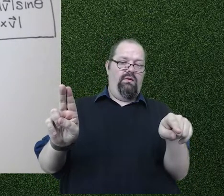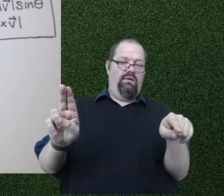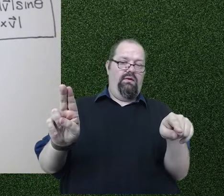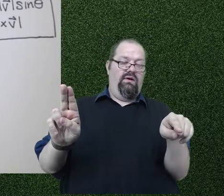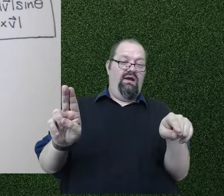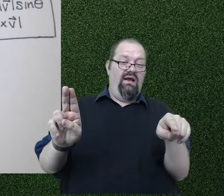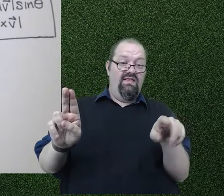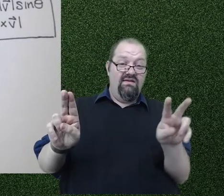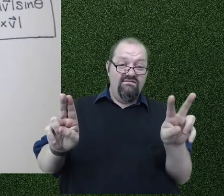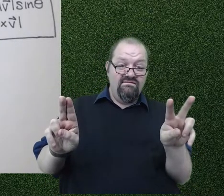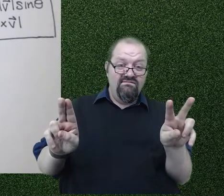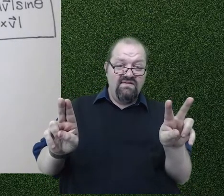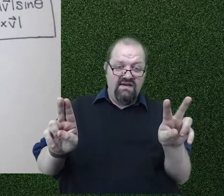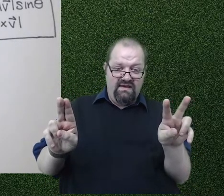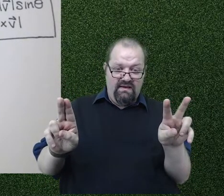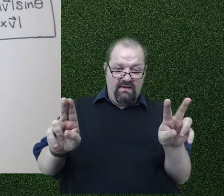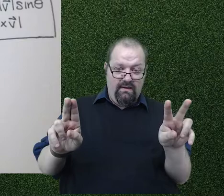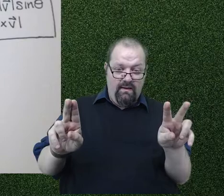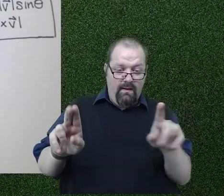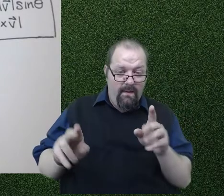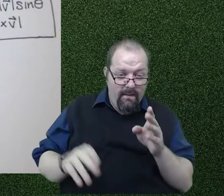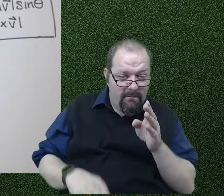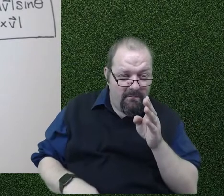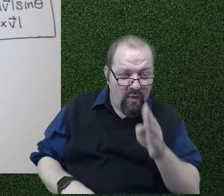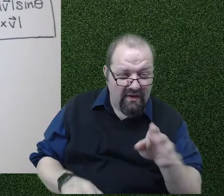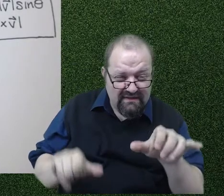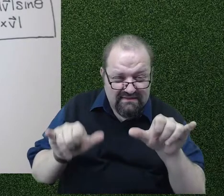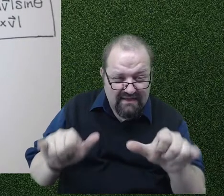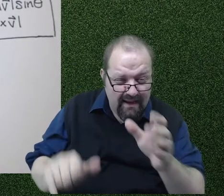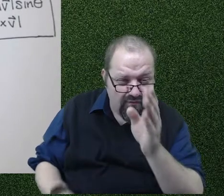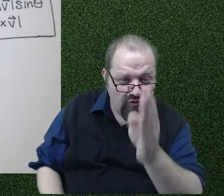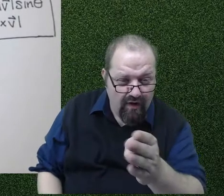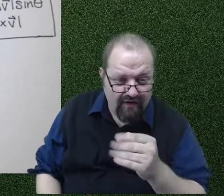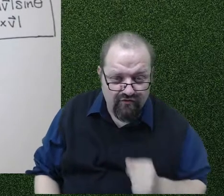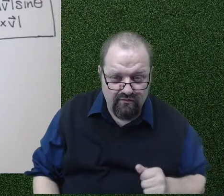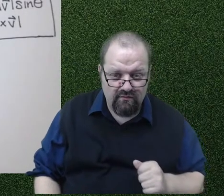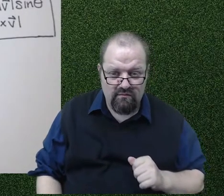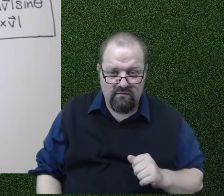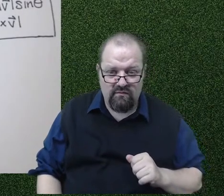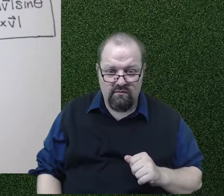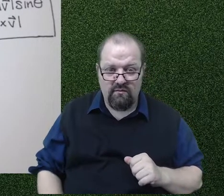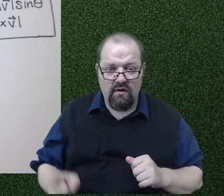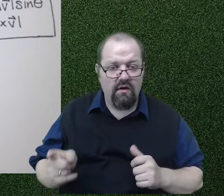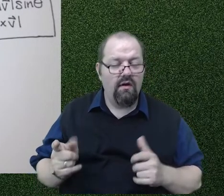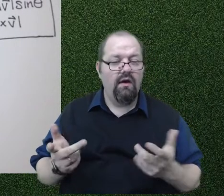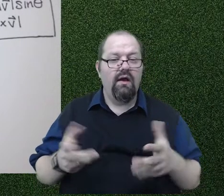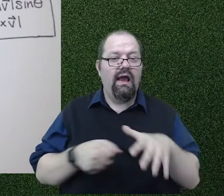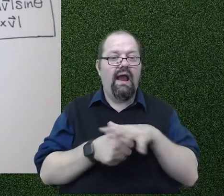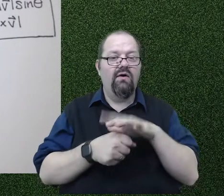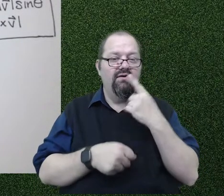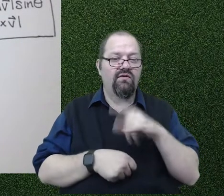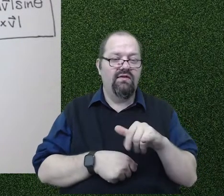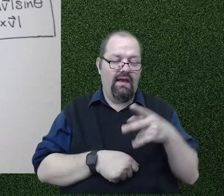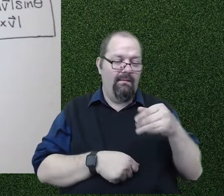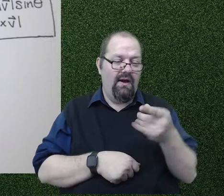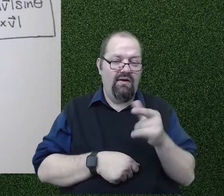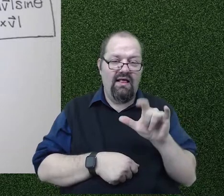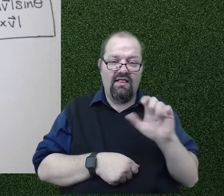and V also pointing in the same direction? What's the area of the parallelogram made by